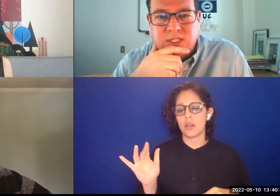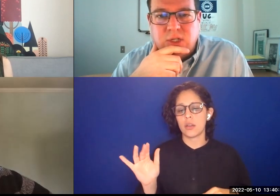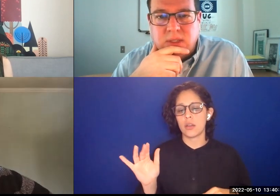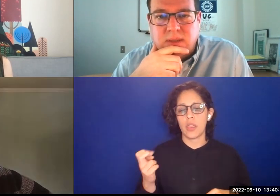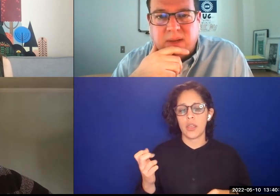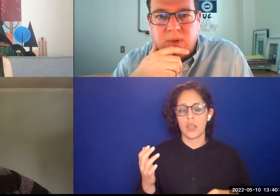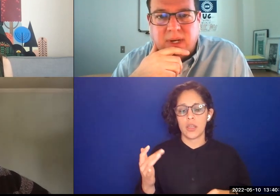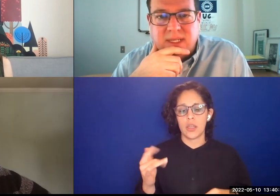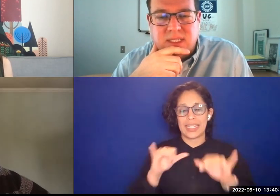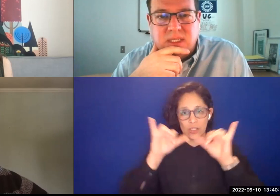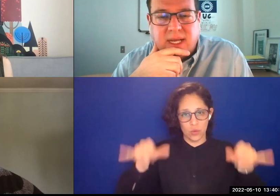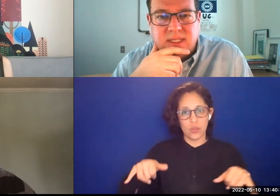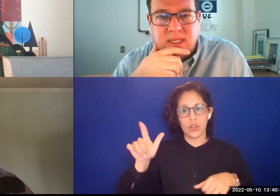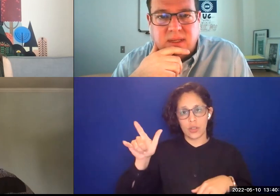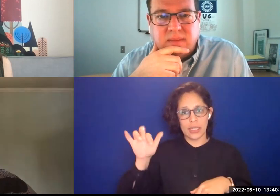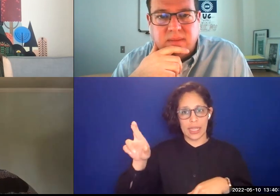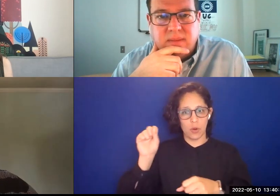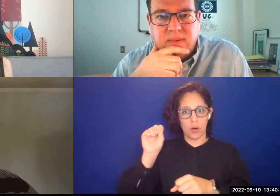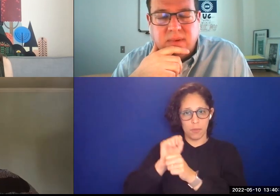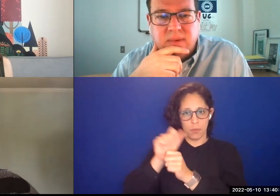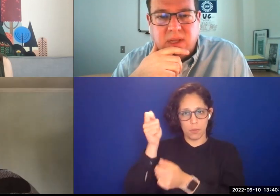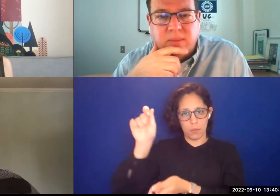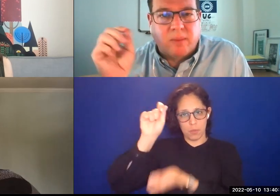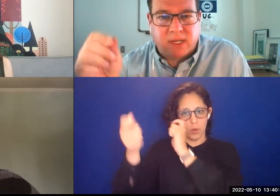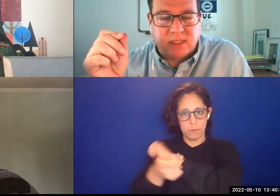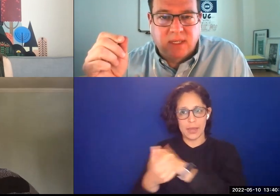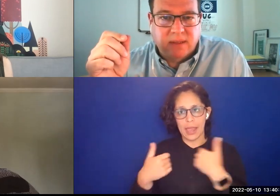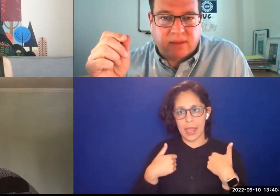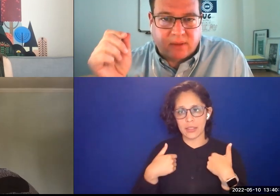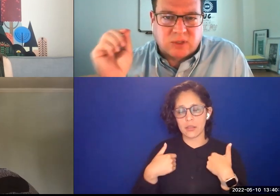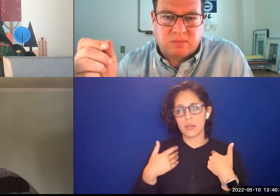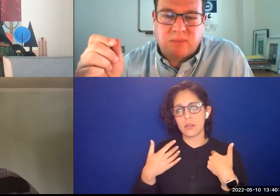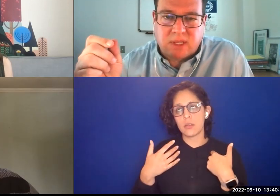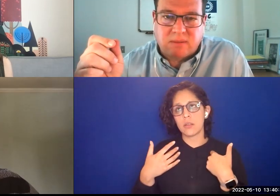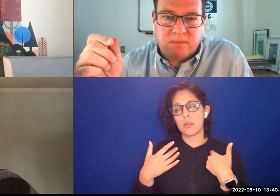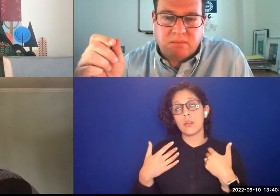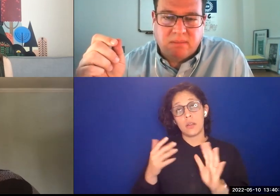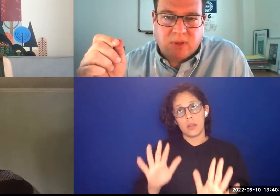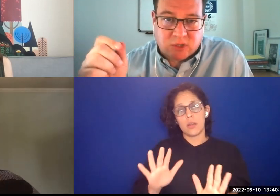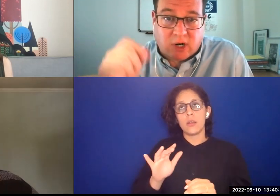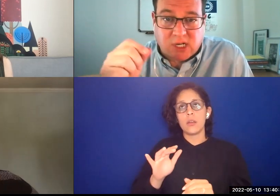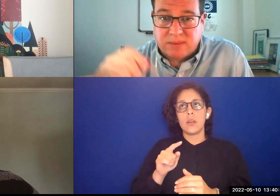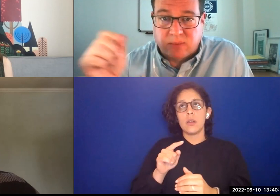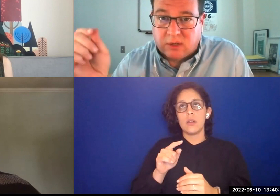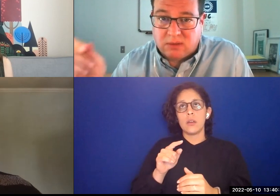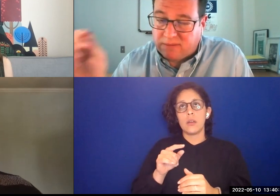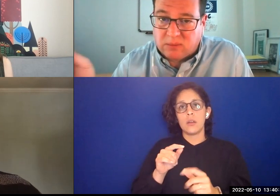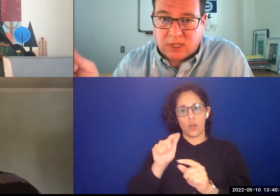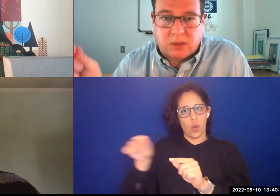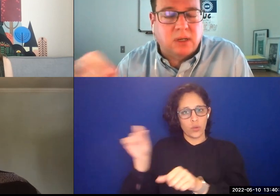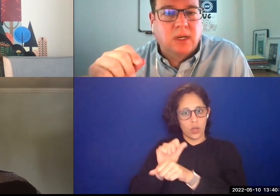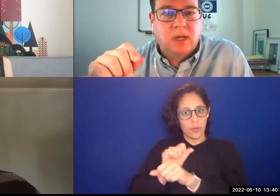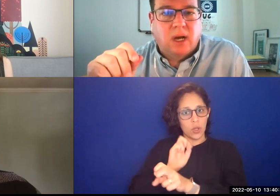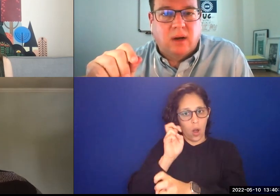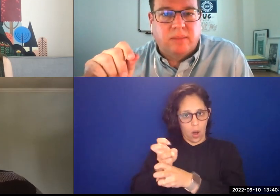the institutional labor movement has a, in part because, like, those are hard jobs where you definitely